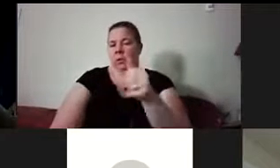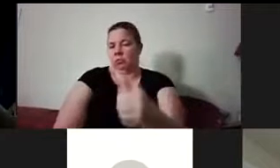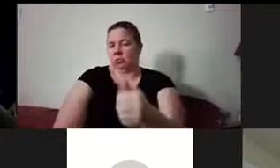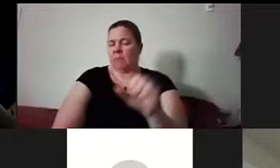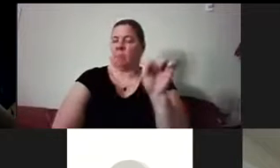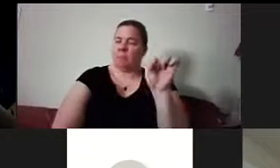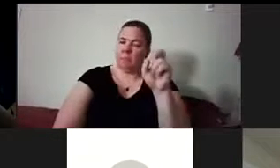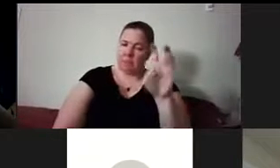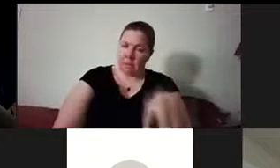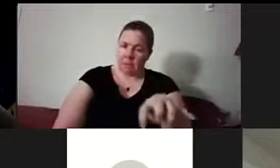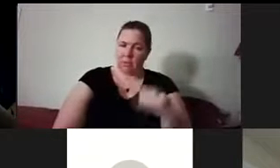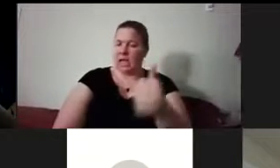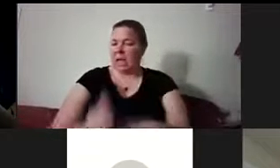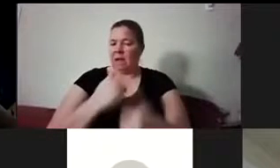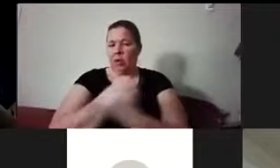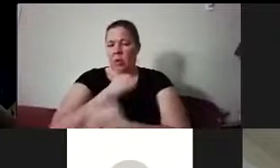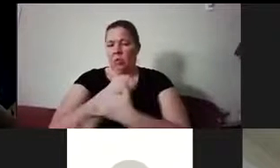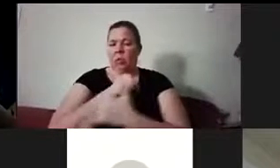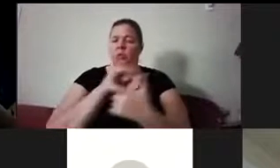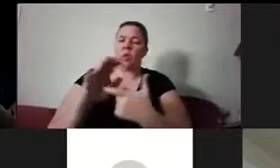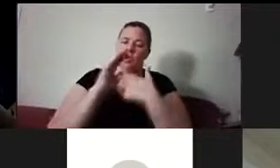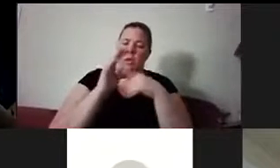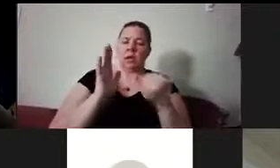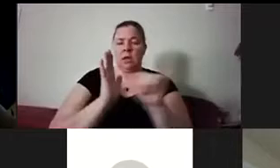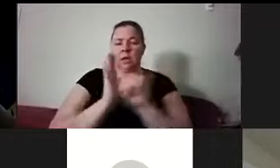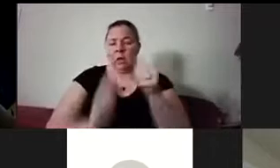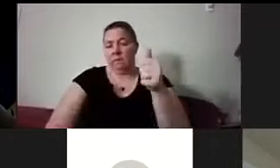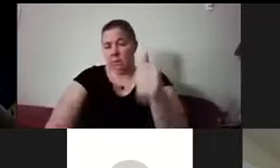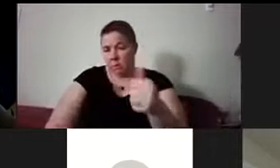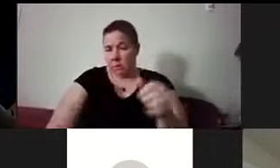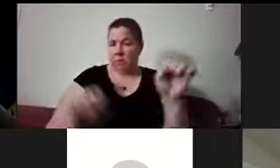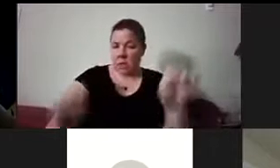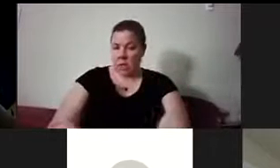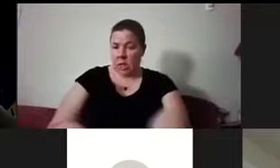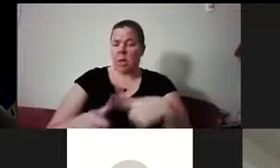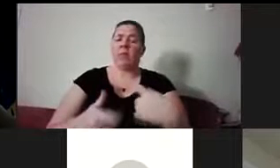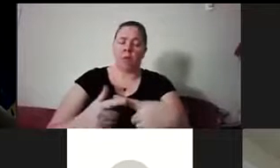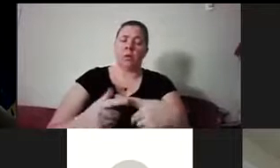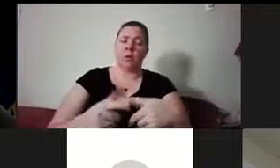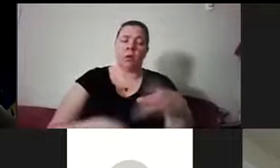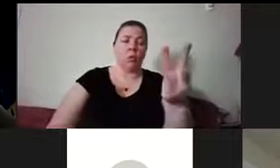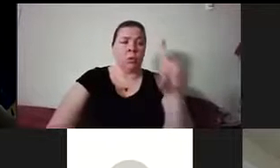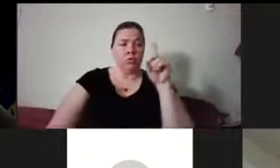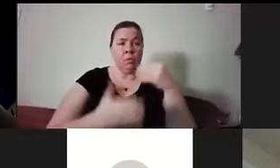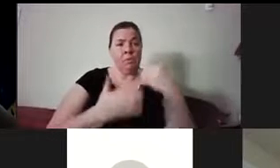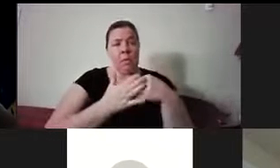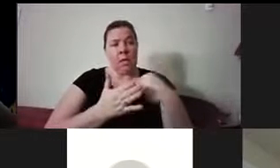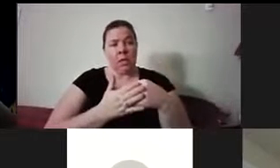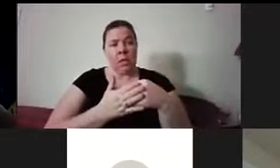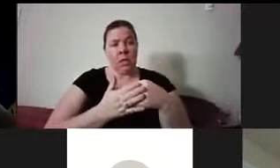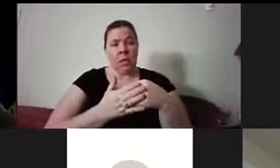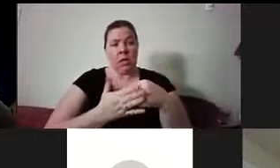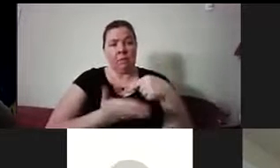yes. Every country is gonna require that you be able to identify yourself so that when you withdraw that money, if you have to pay Uncle